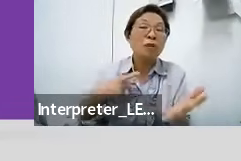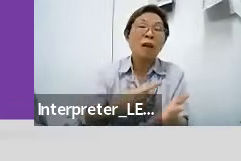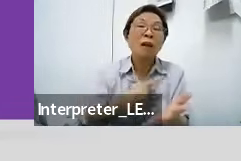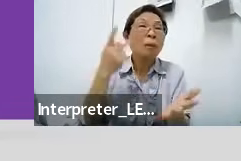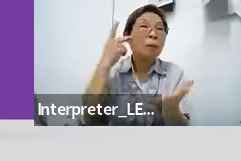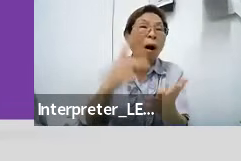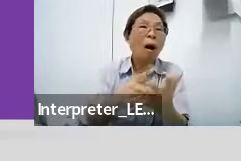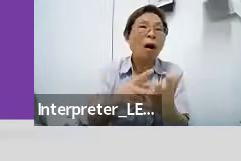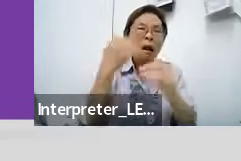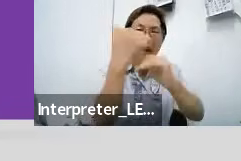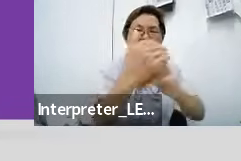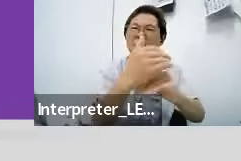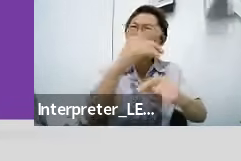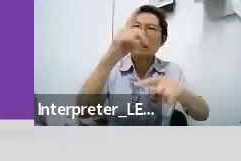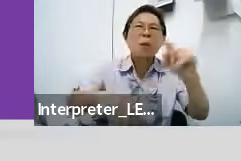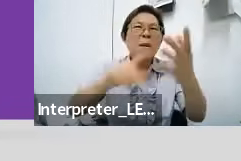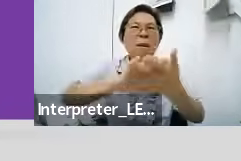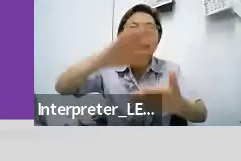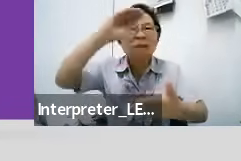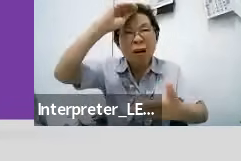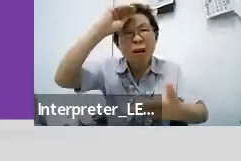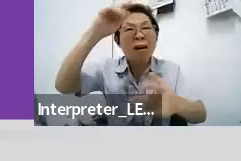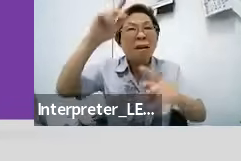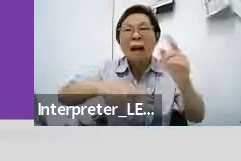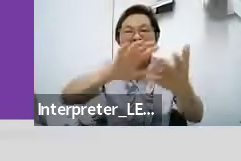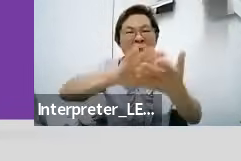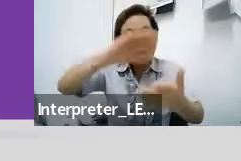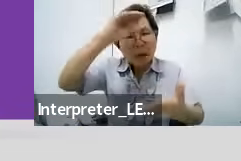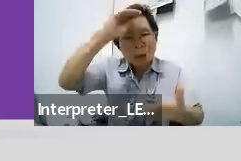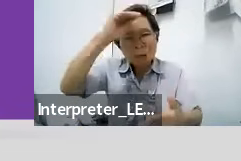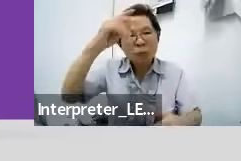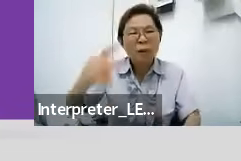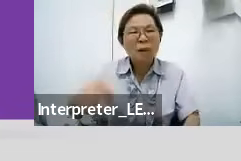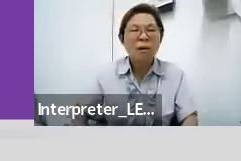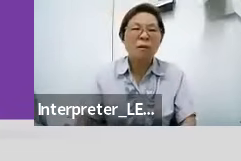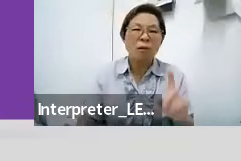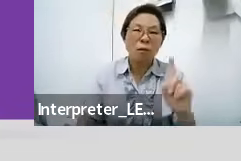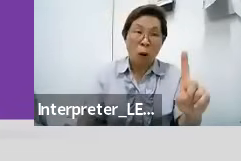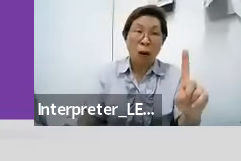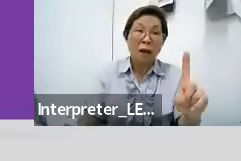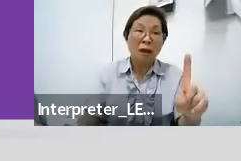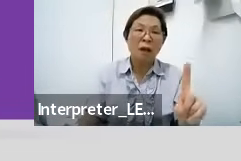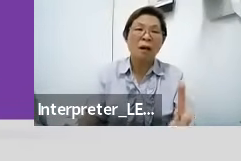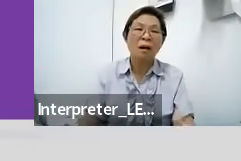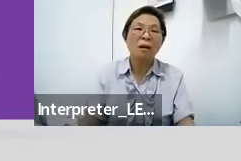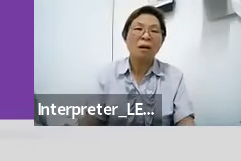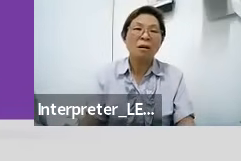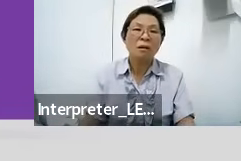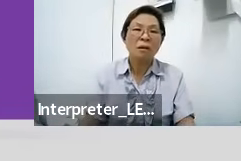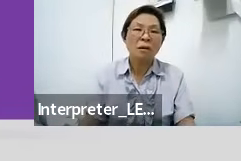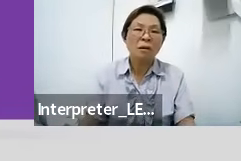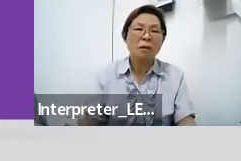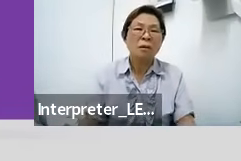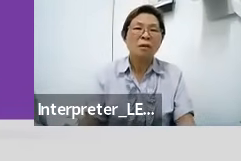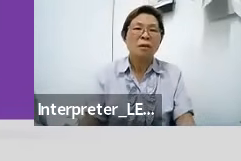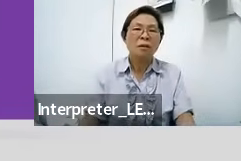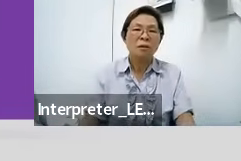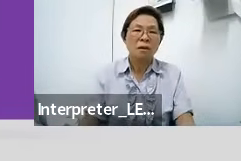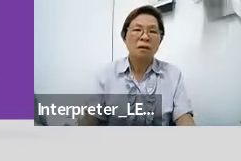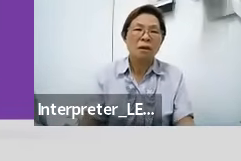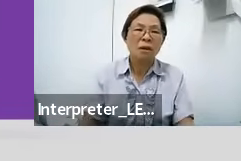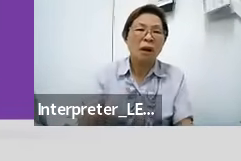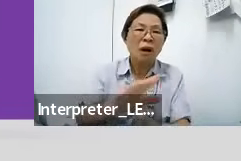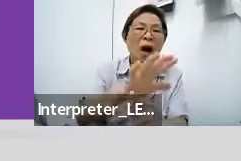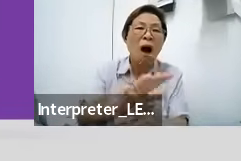the limited access we can see from 2 aspects. One is the contextual limitation, and another one is